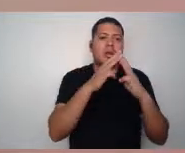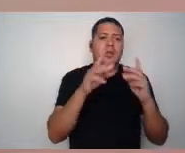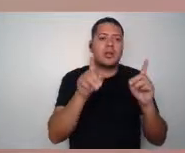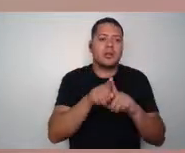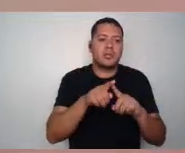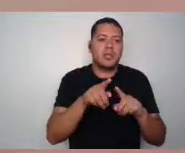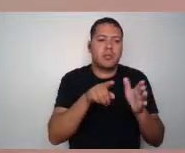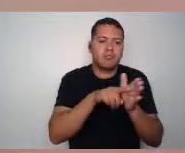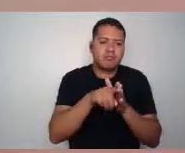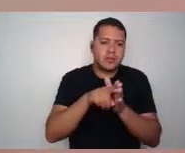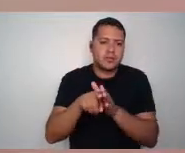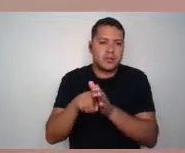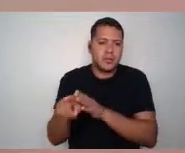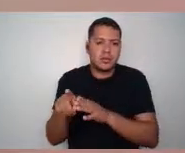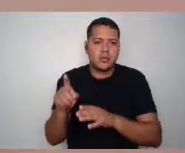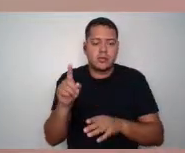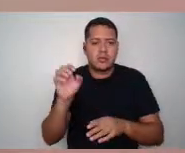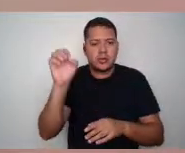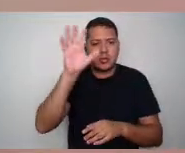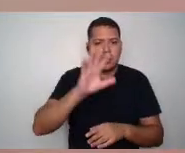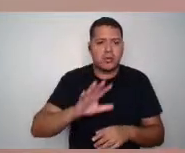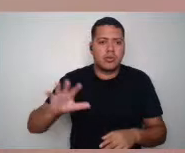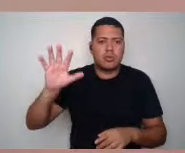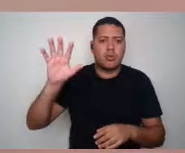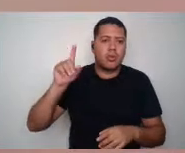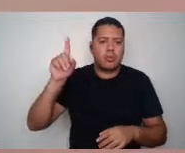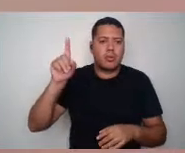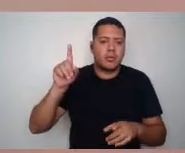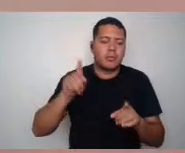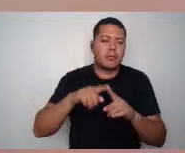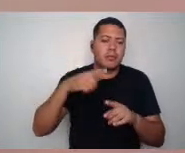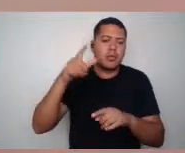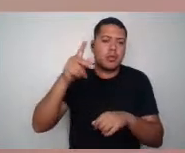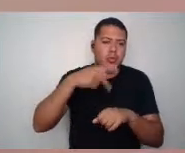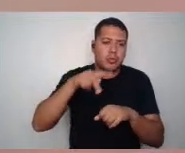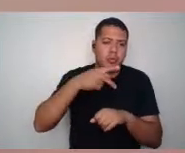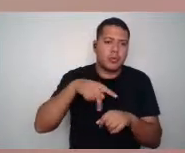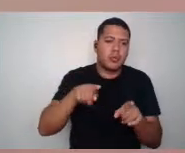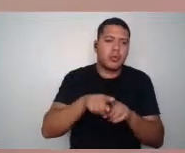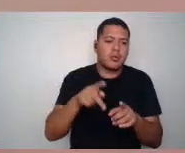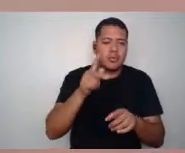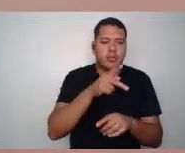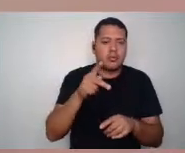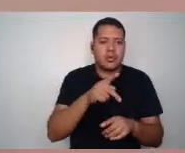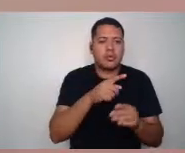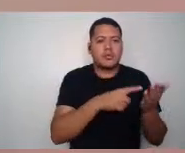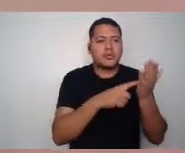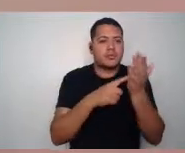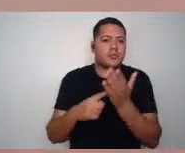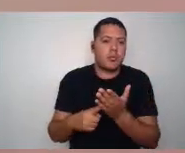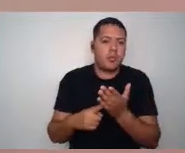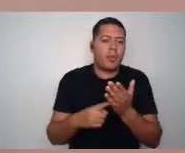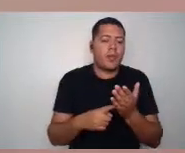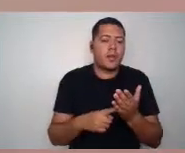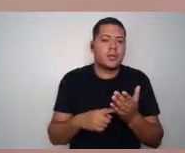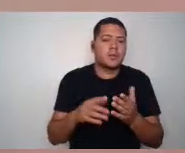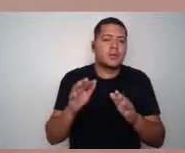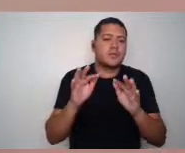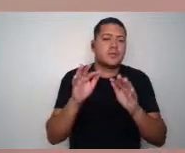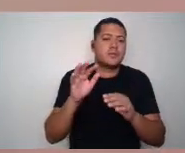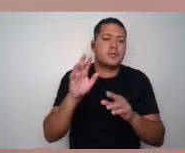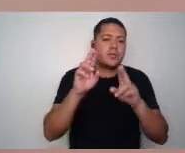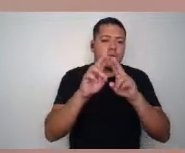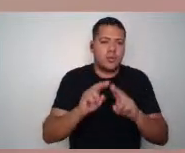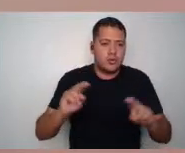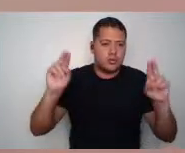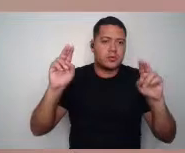Brazil. She was a researcher and in the Brussels Institute,